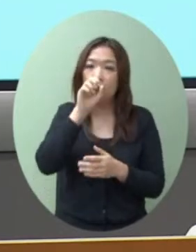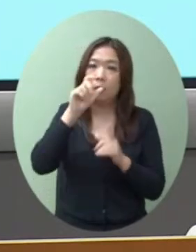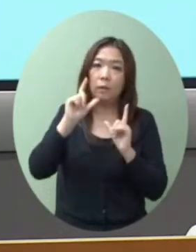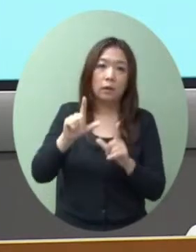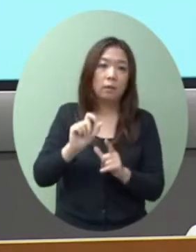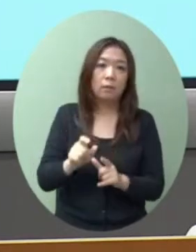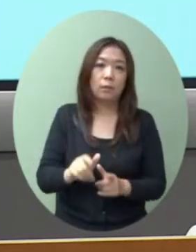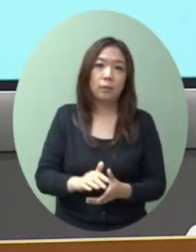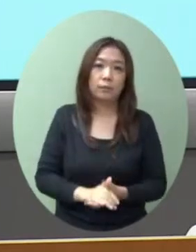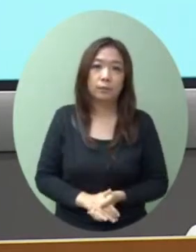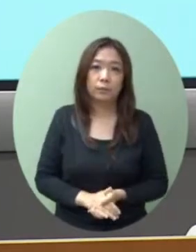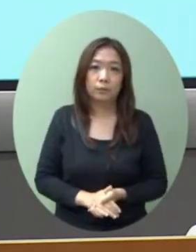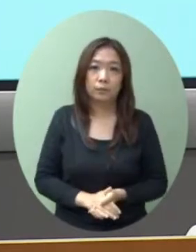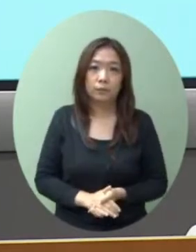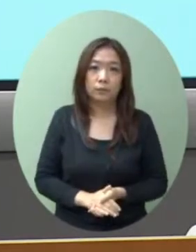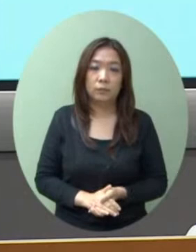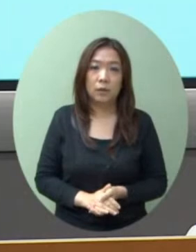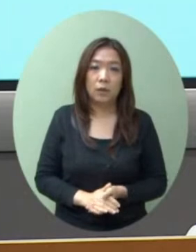different